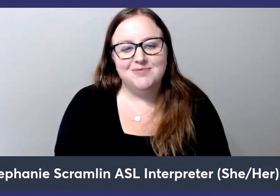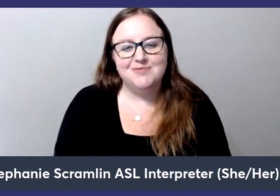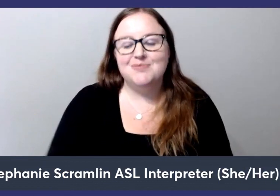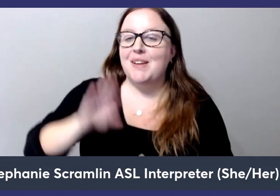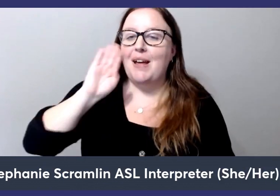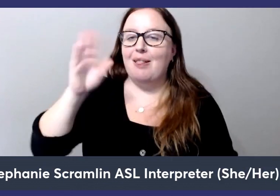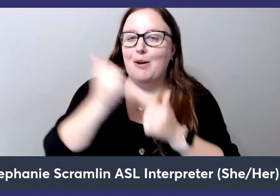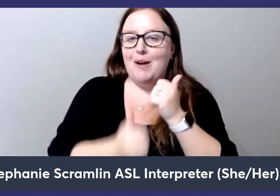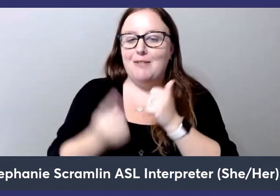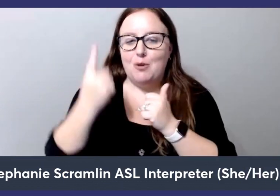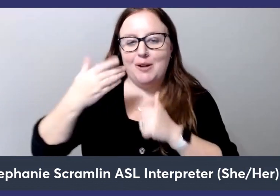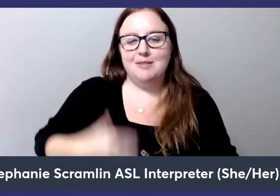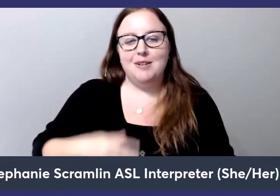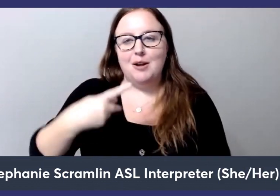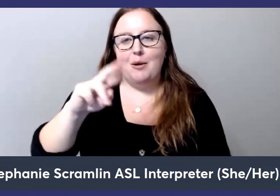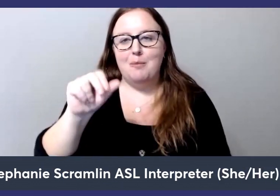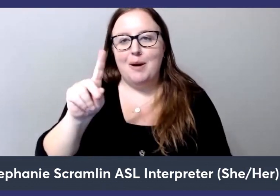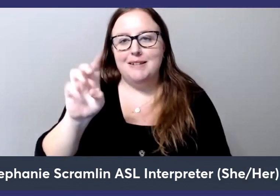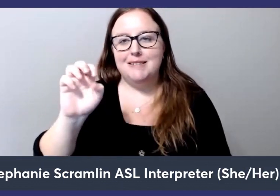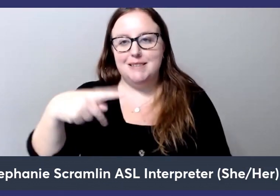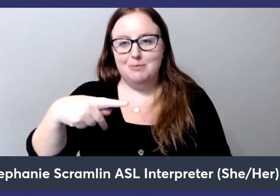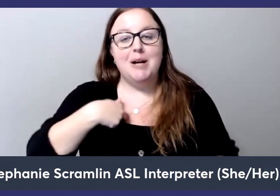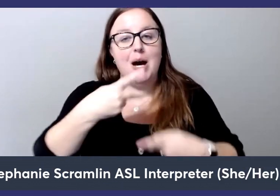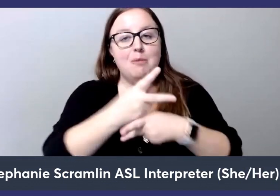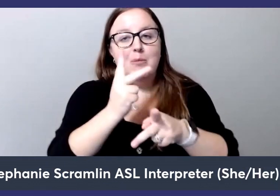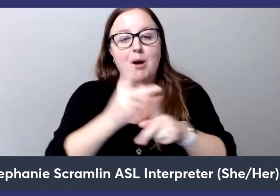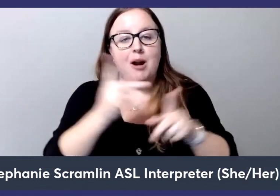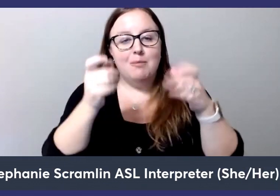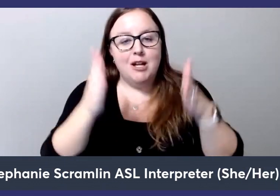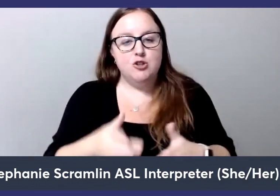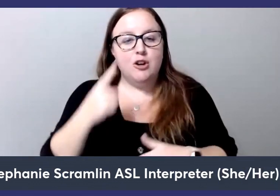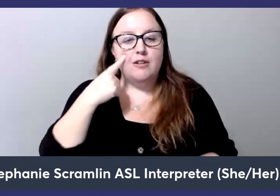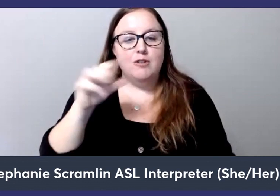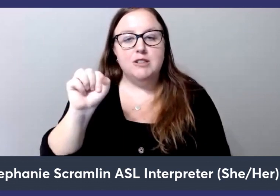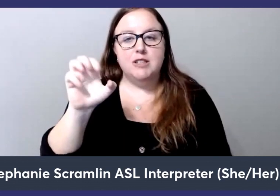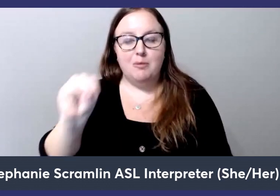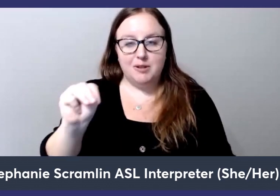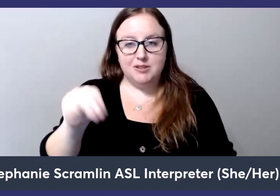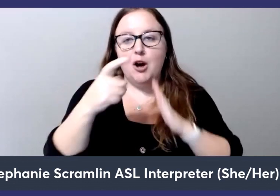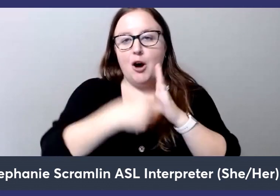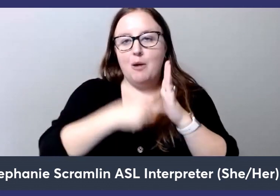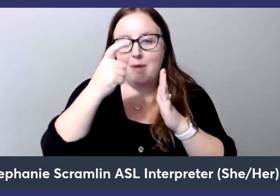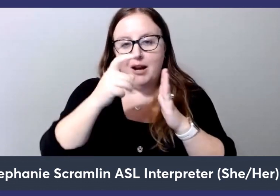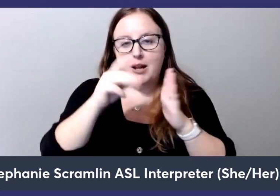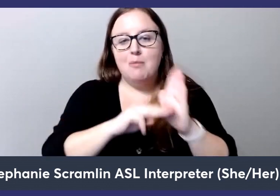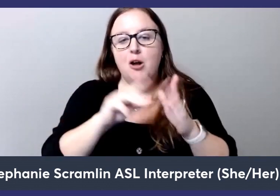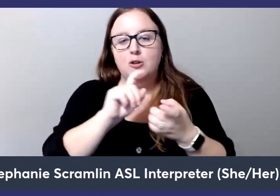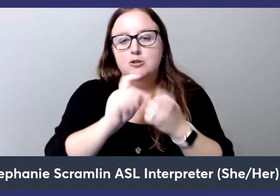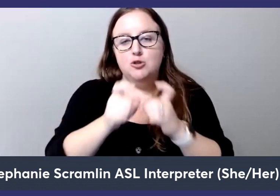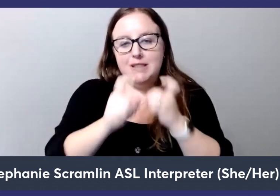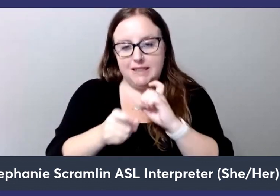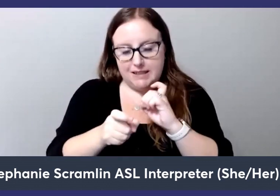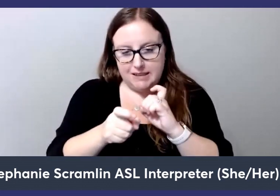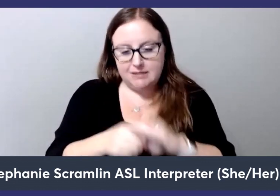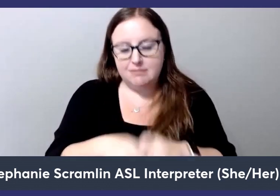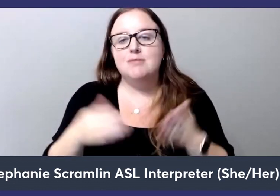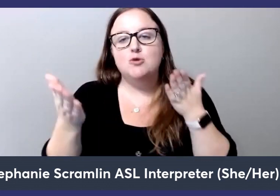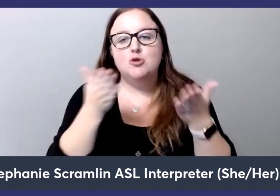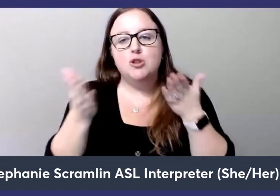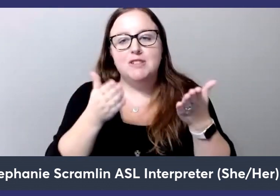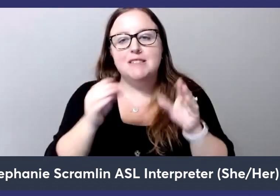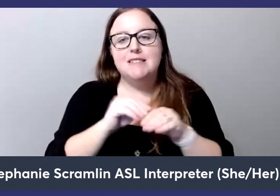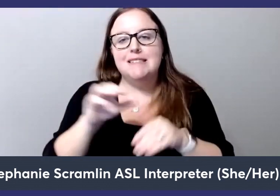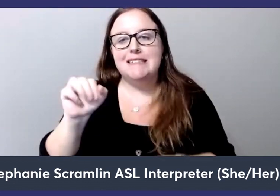Hi everyone, this is Pradeep Reddy. I'm the product manager for SageMaker Automatic Model Tuning, also known as the hyperparameter tuning service in